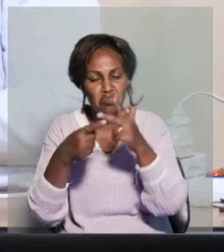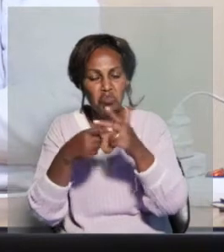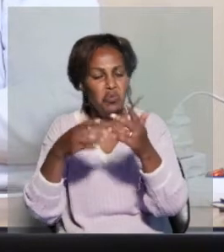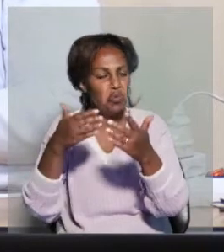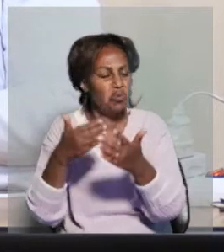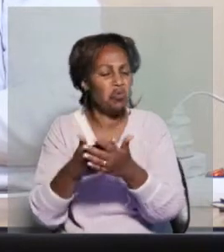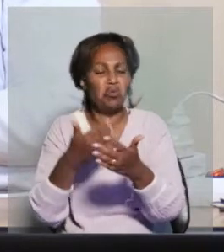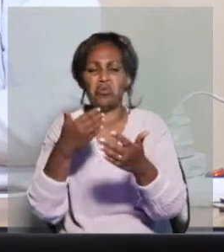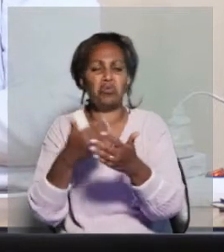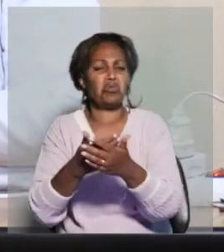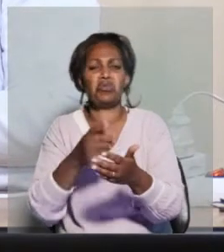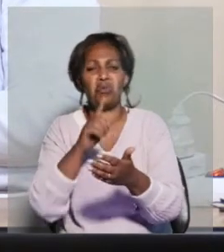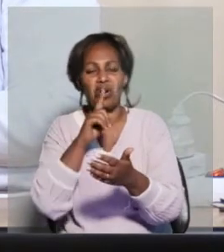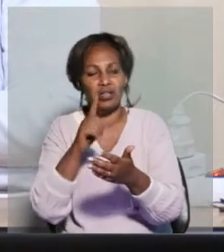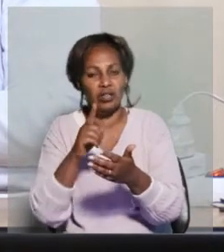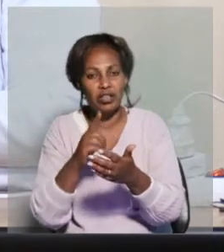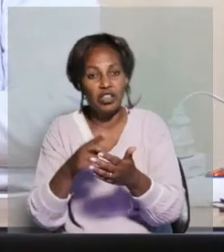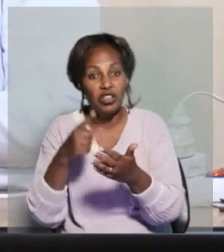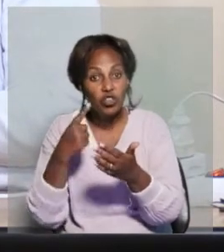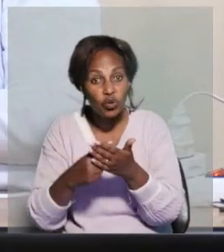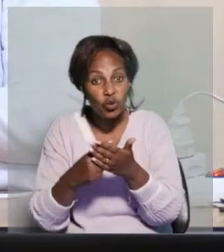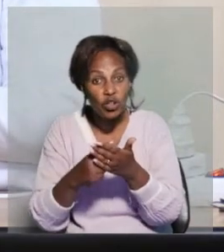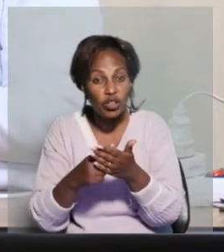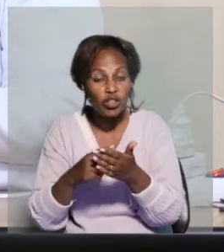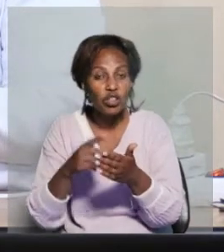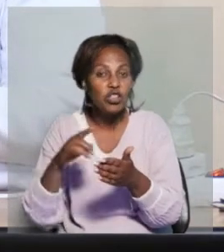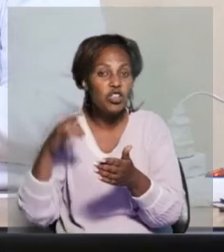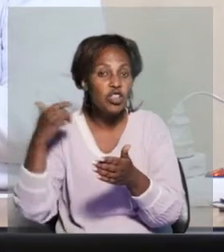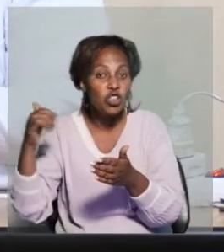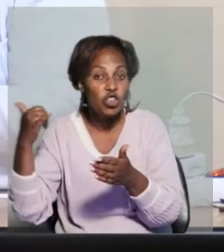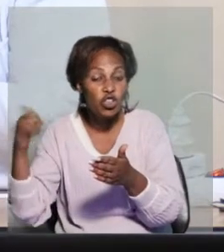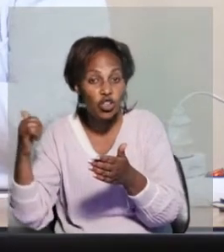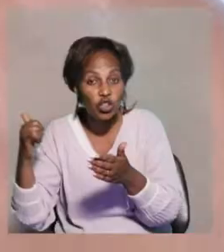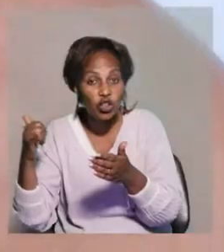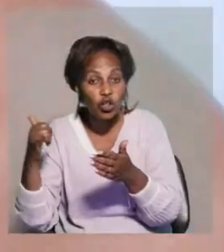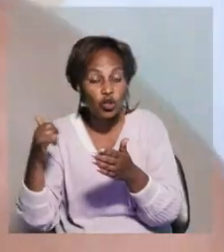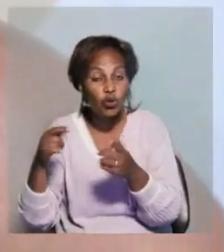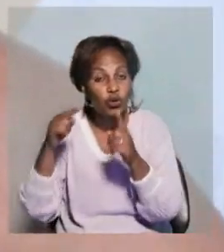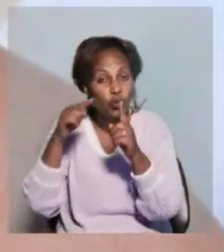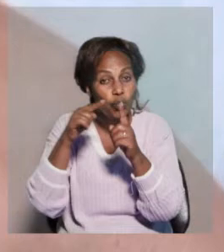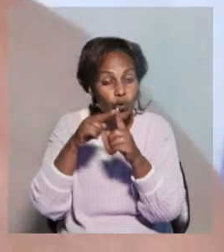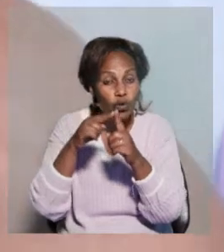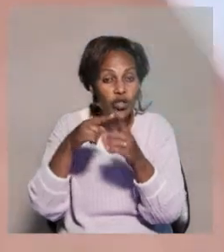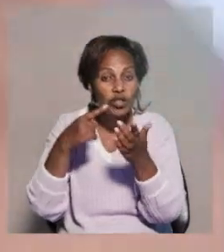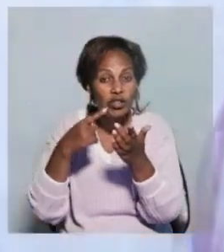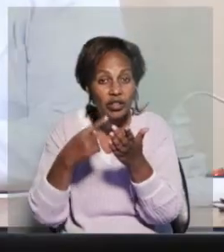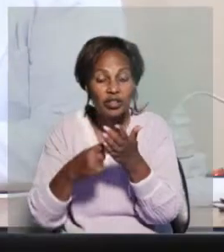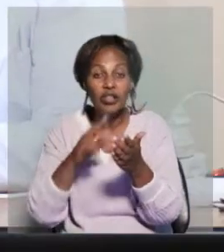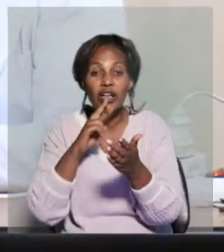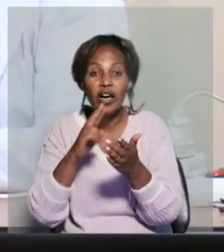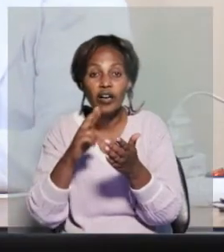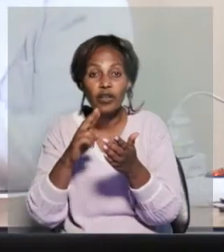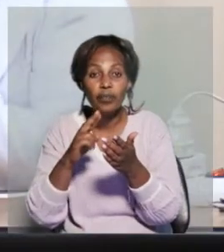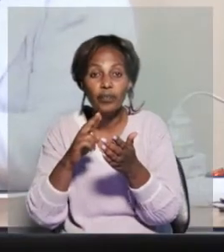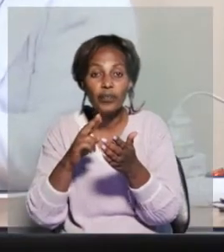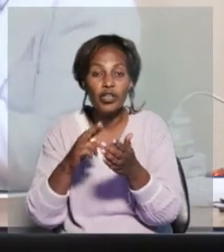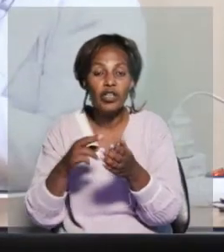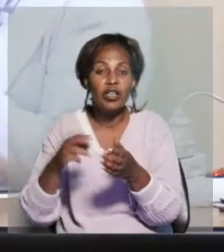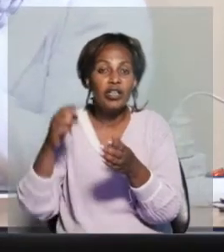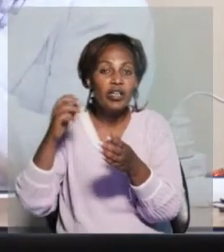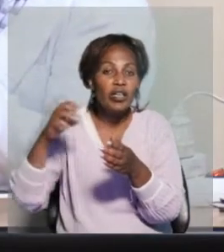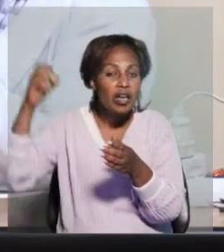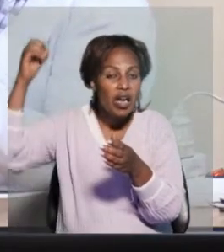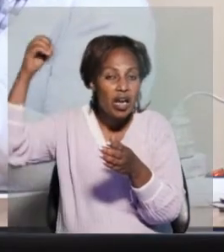see these yellow spots here. These are known as light